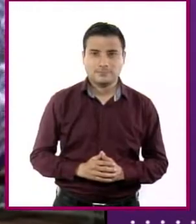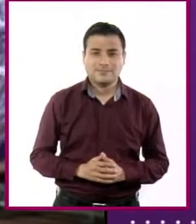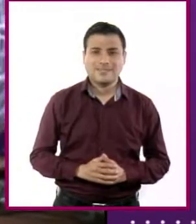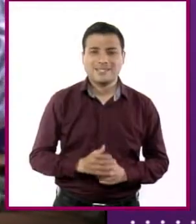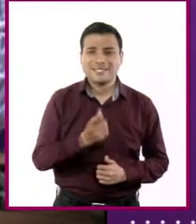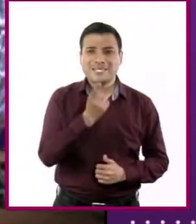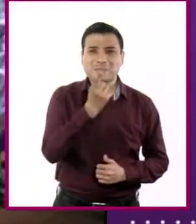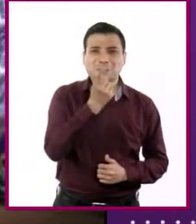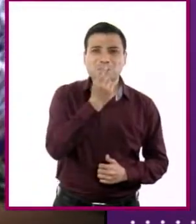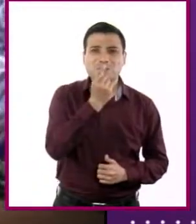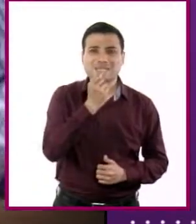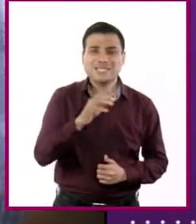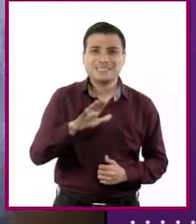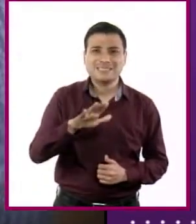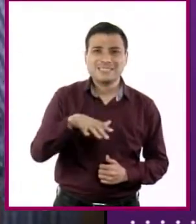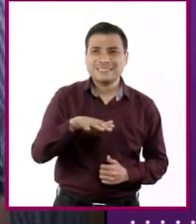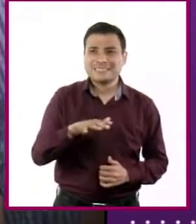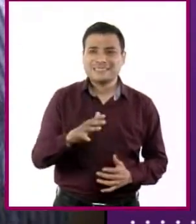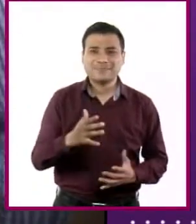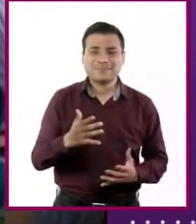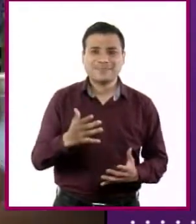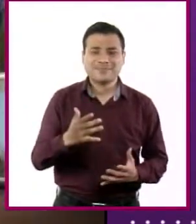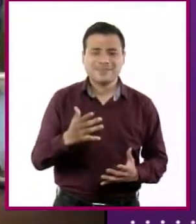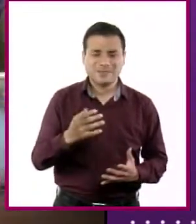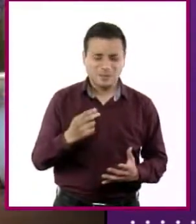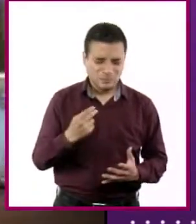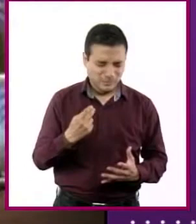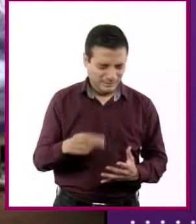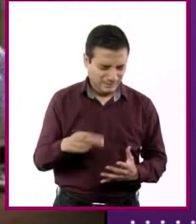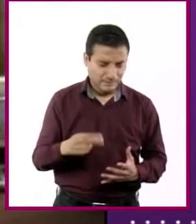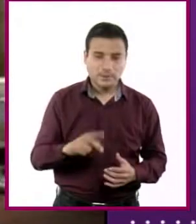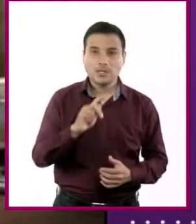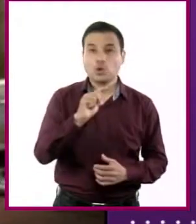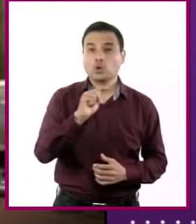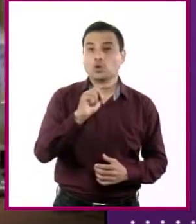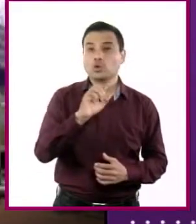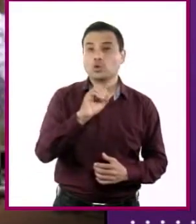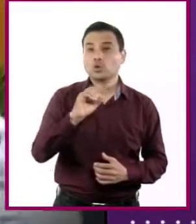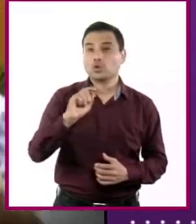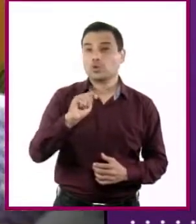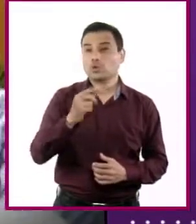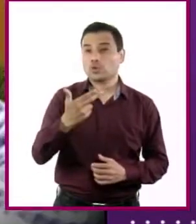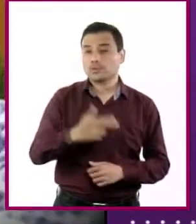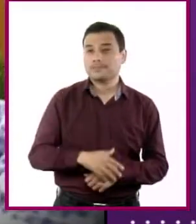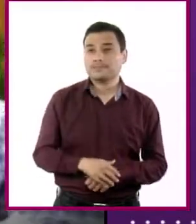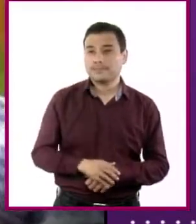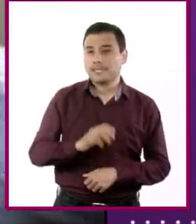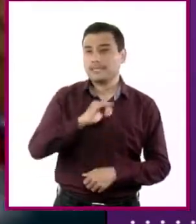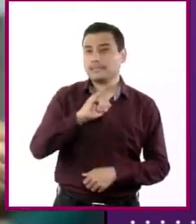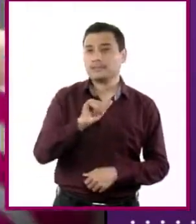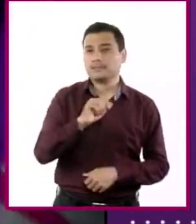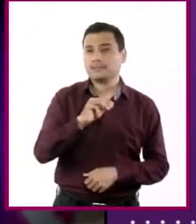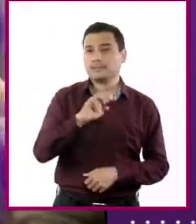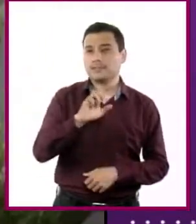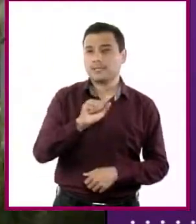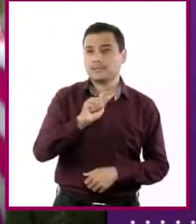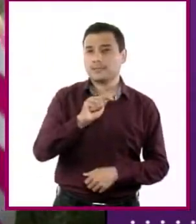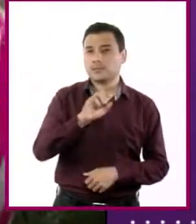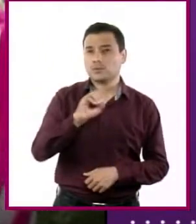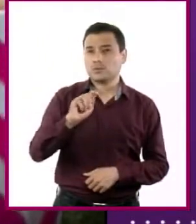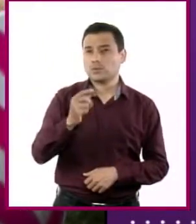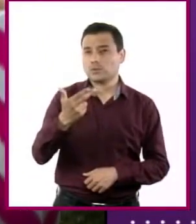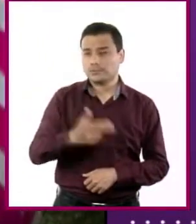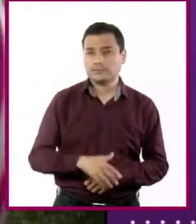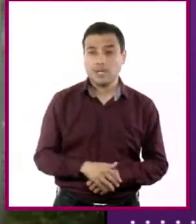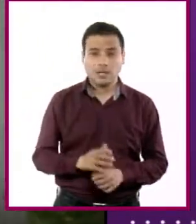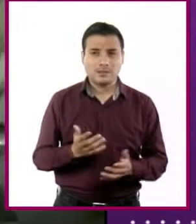Detective! Detective. Toot! Oh. James Toot! Yes. We were